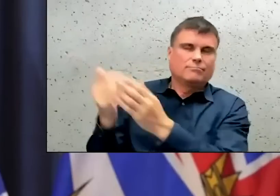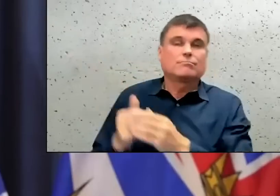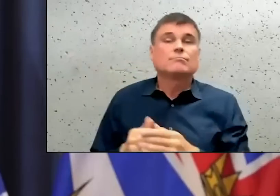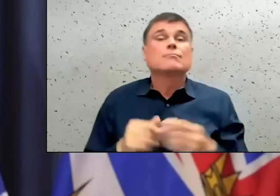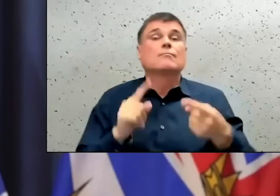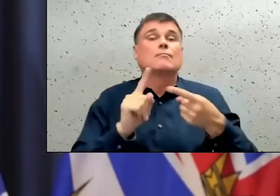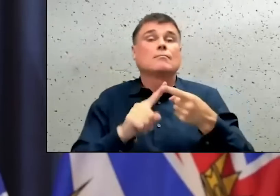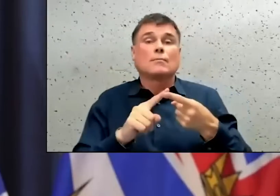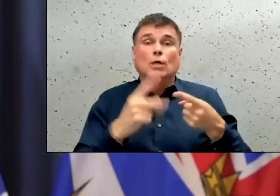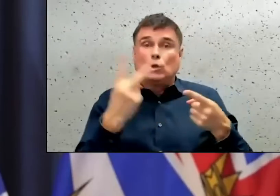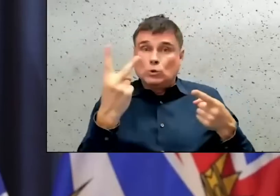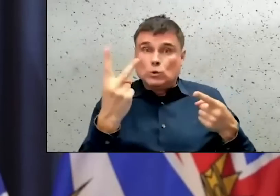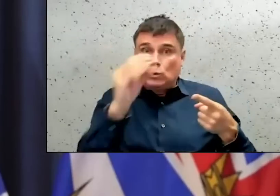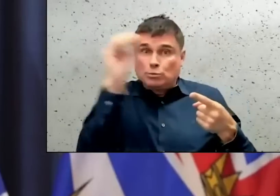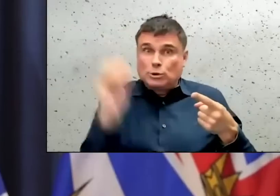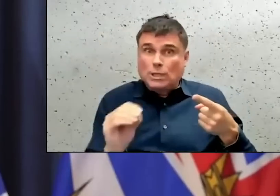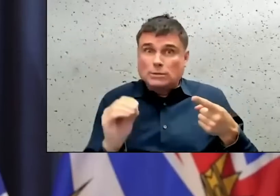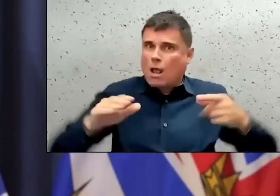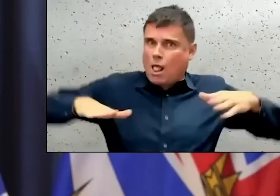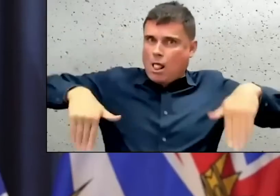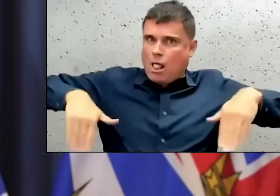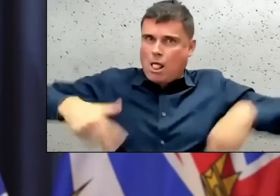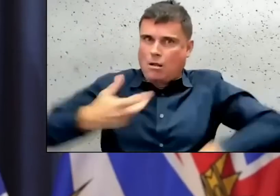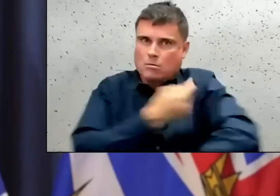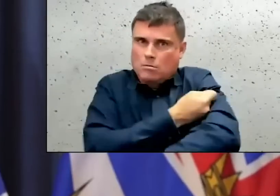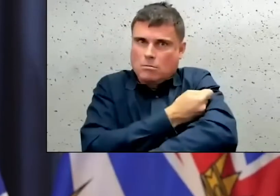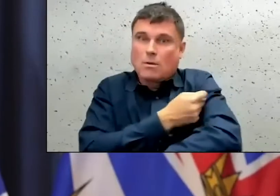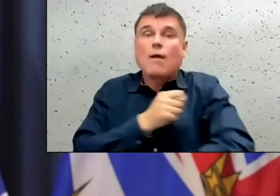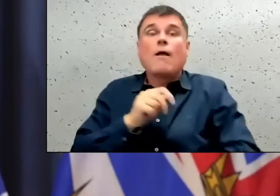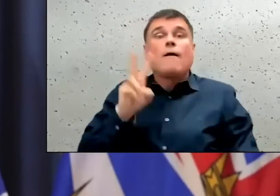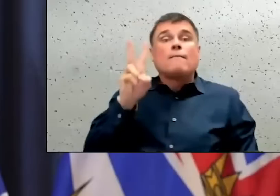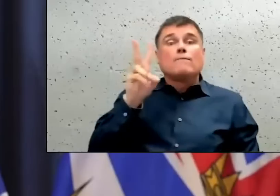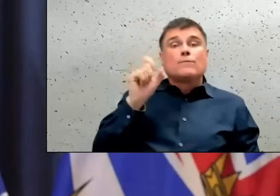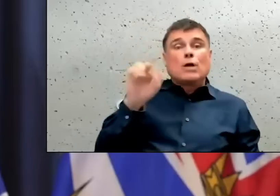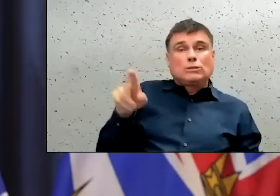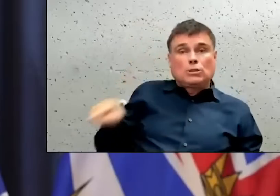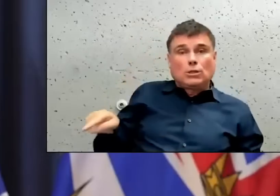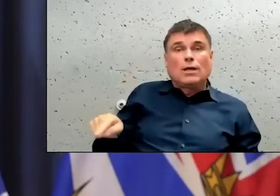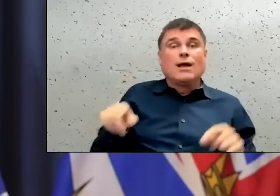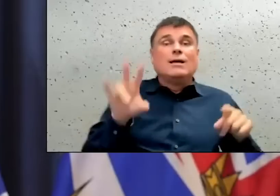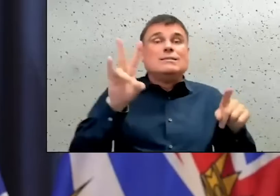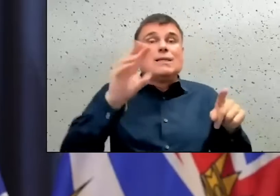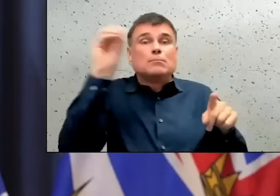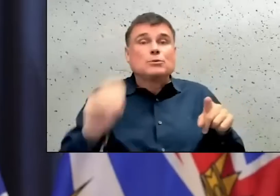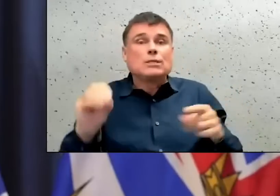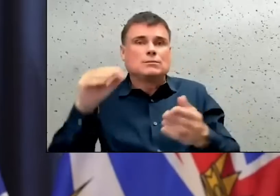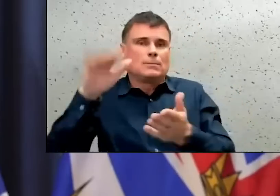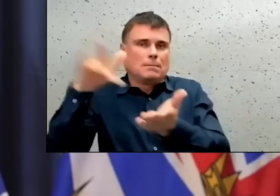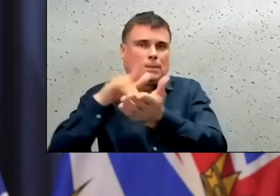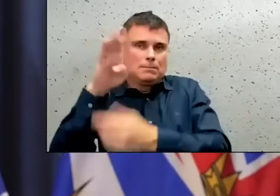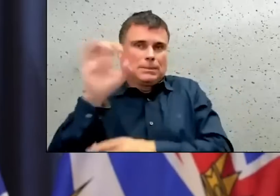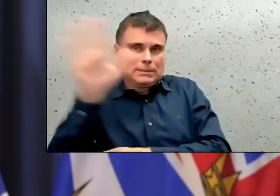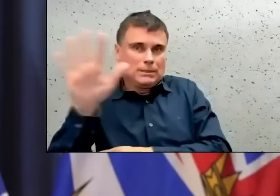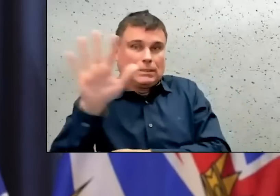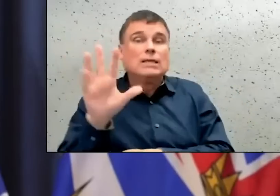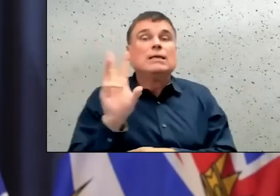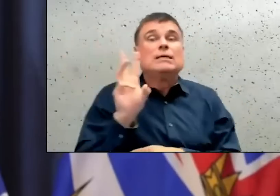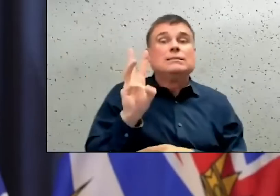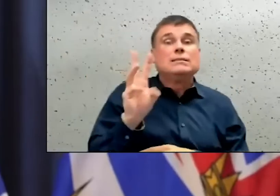not vaccinated in Fraser Health, 7% not vaccinated in Interior Health, 6% not vaccinated in Northern